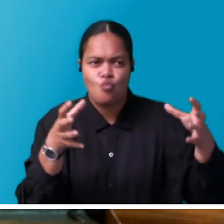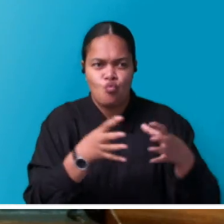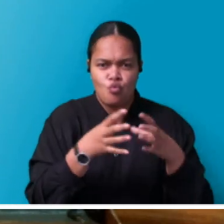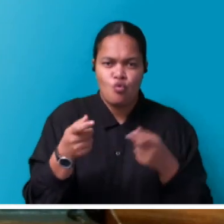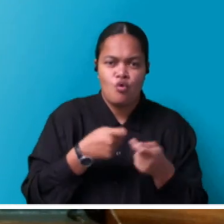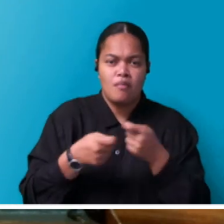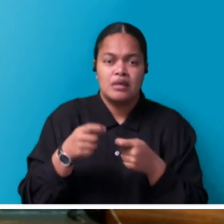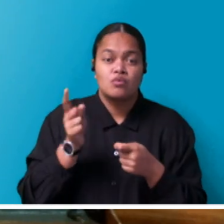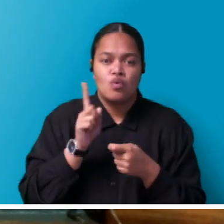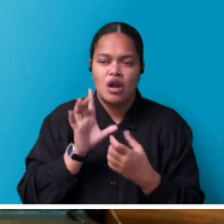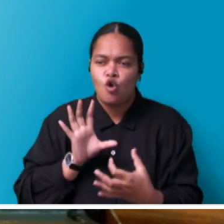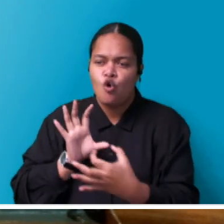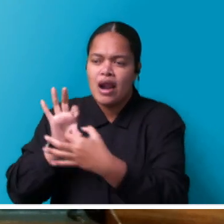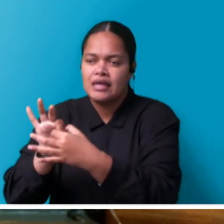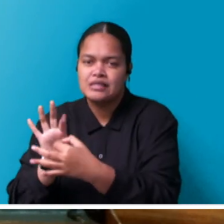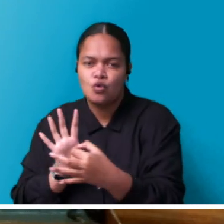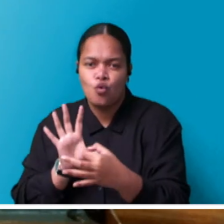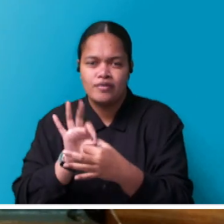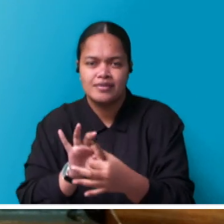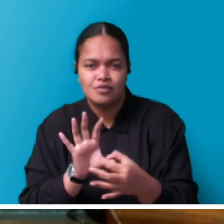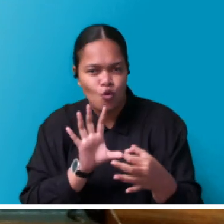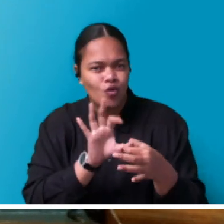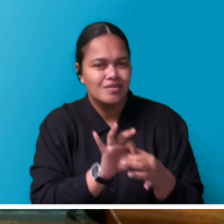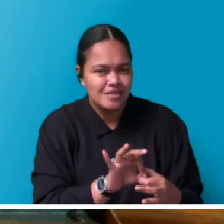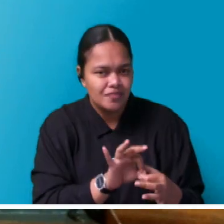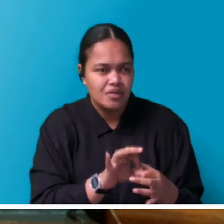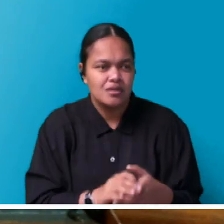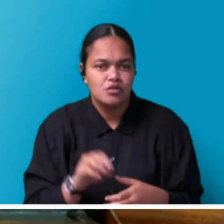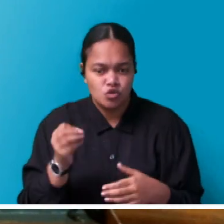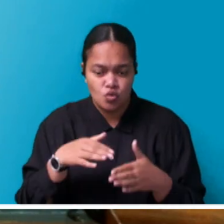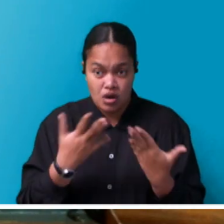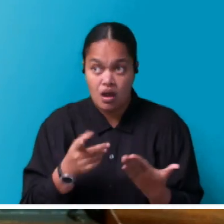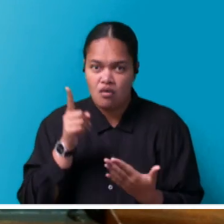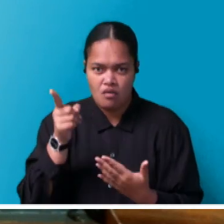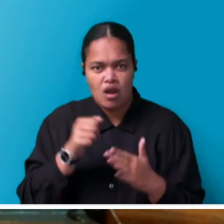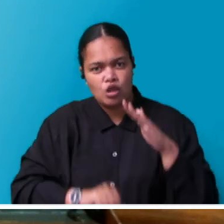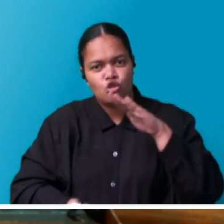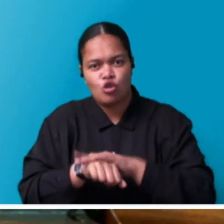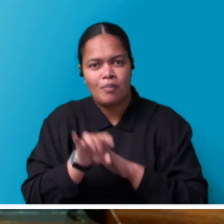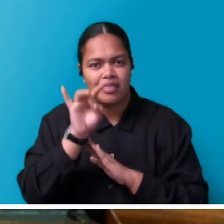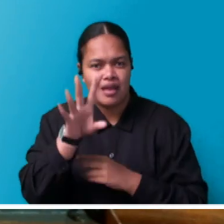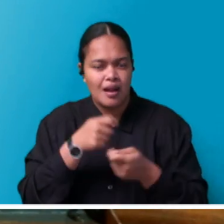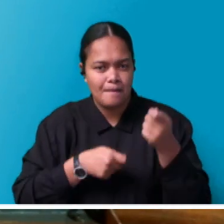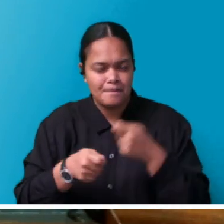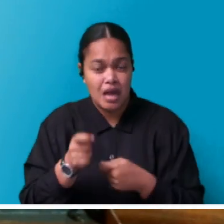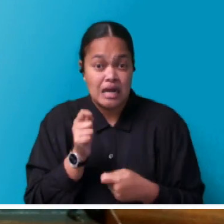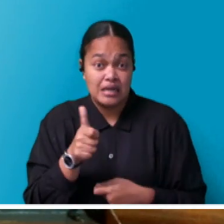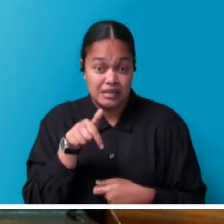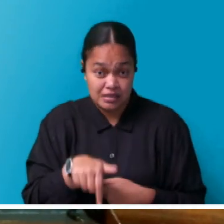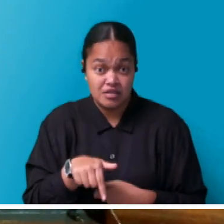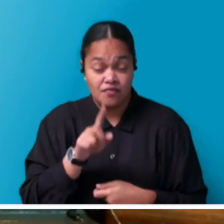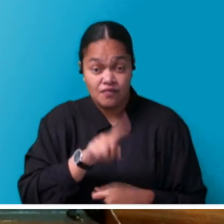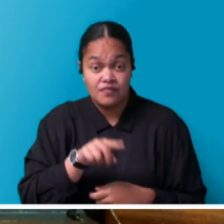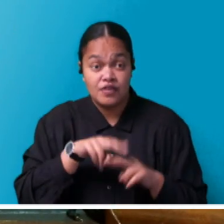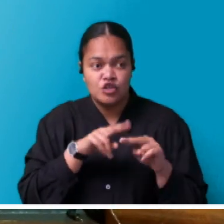connectivity. Right now, they remain in our top 10 markets. Earlier this year, Fiji attended the largest travel